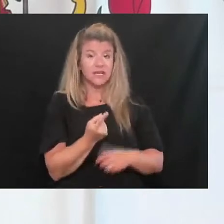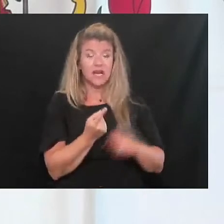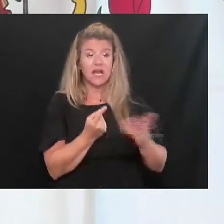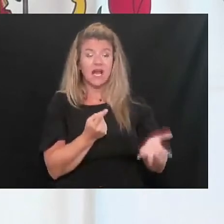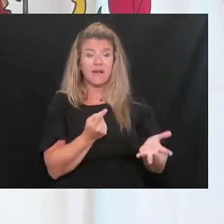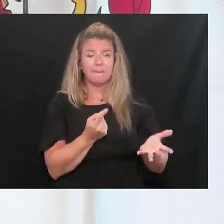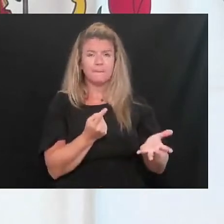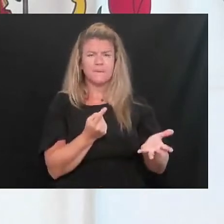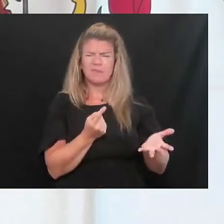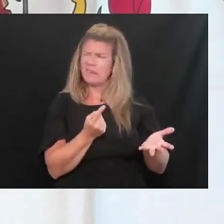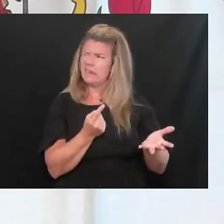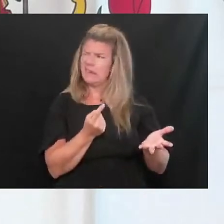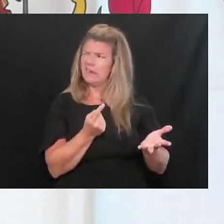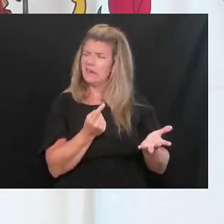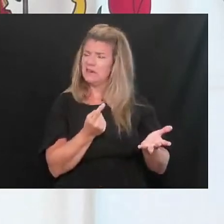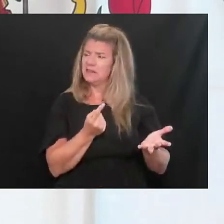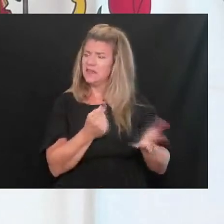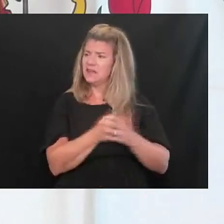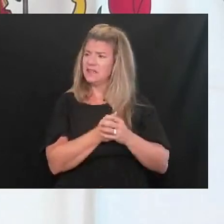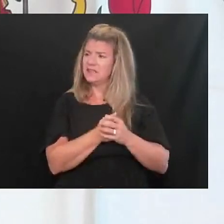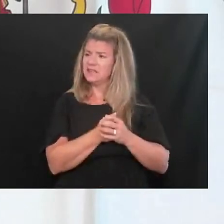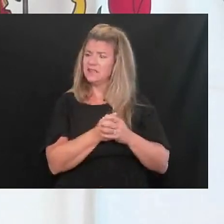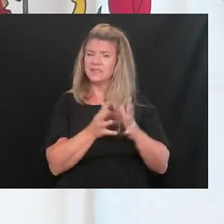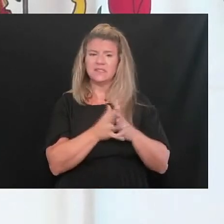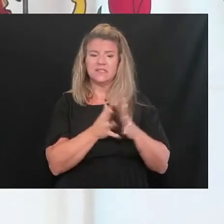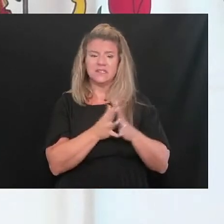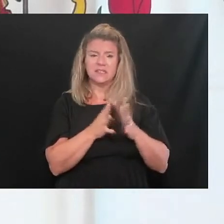I think it was Electo